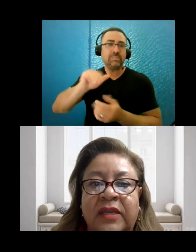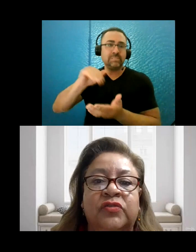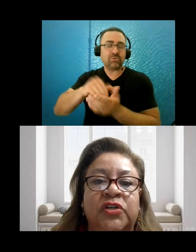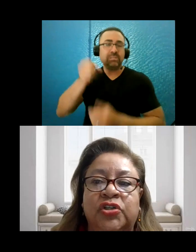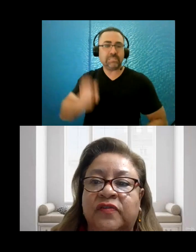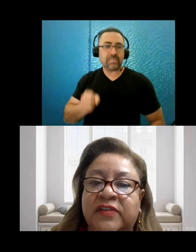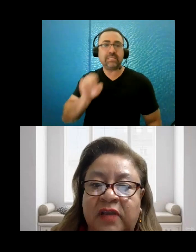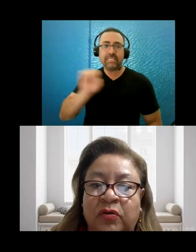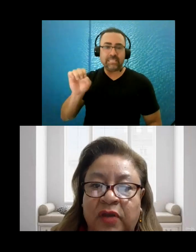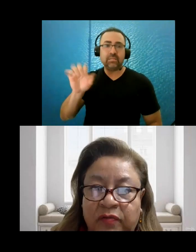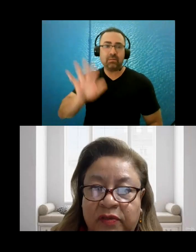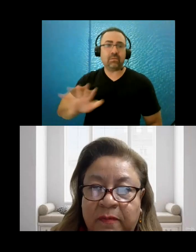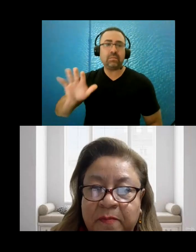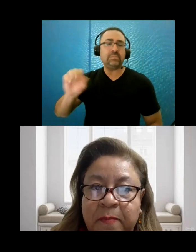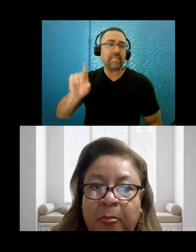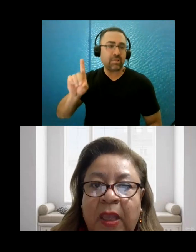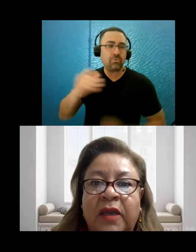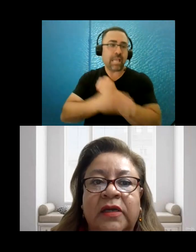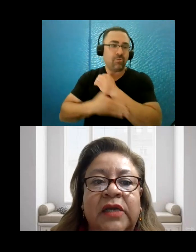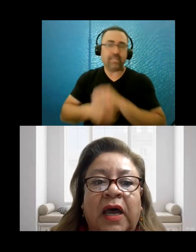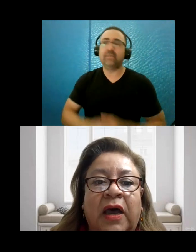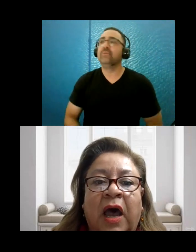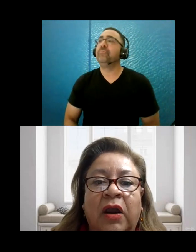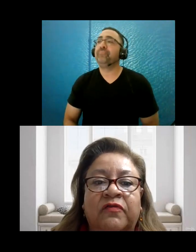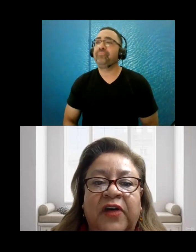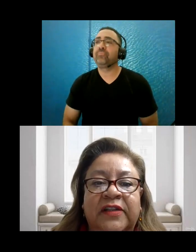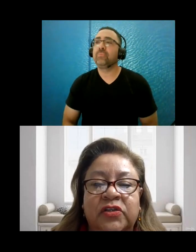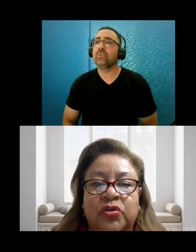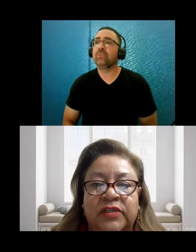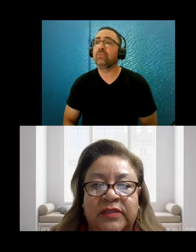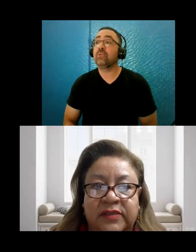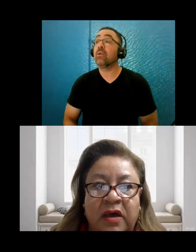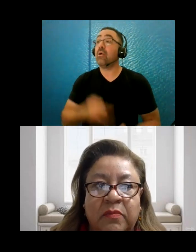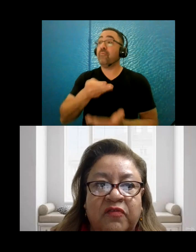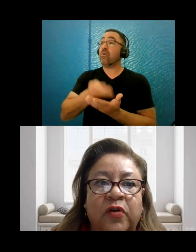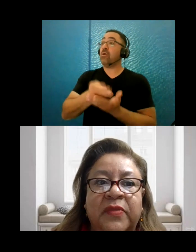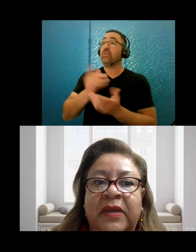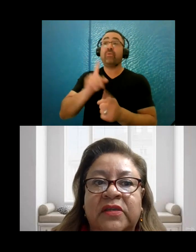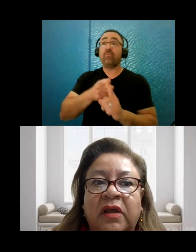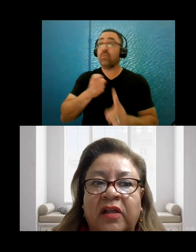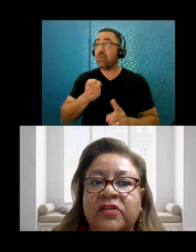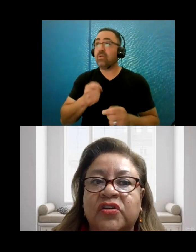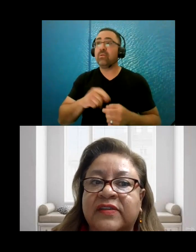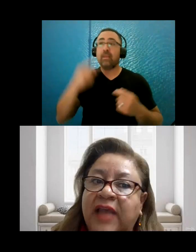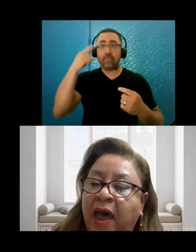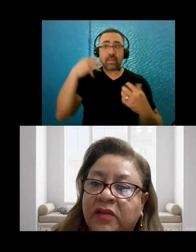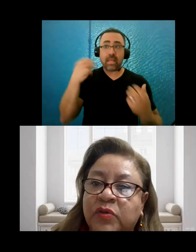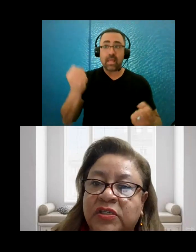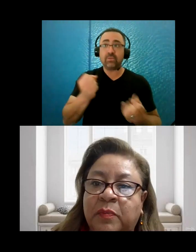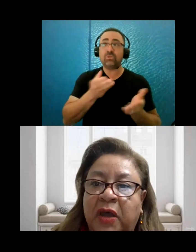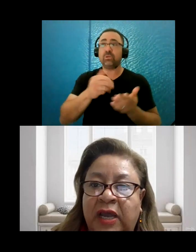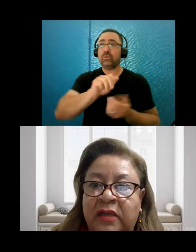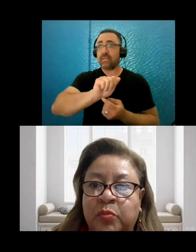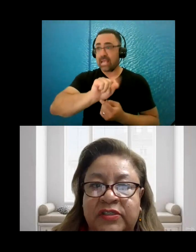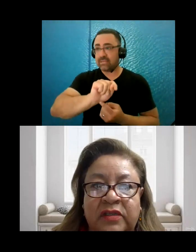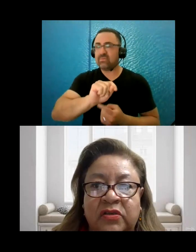South, and East regions of San Diego County. Our funding sources come from the Mental Health Service Act, which